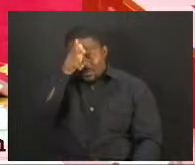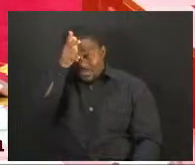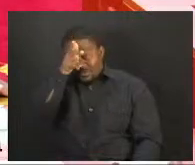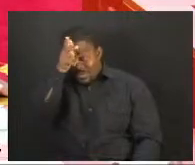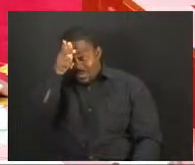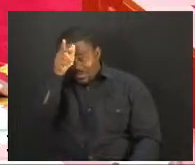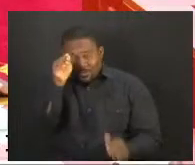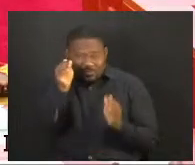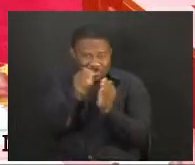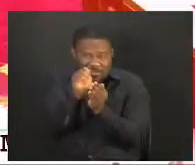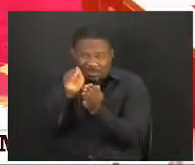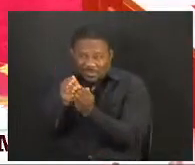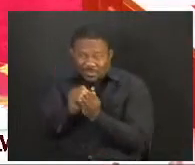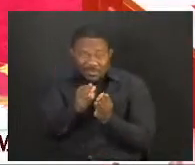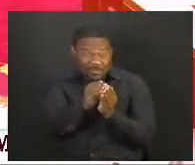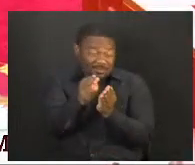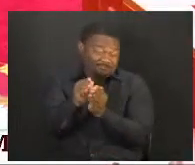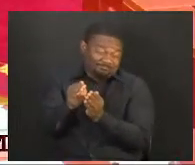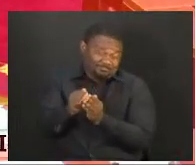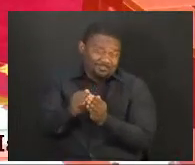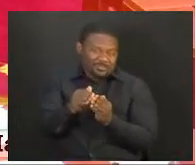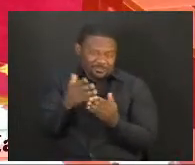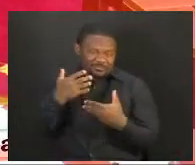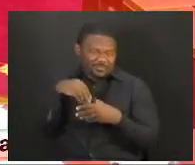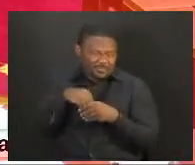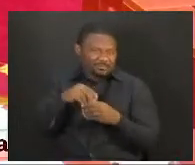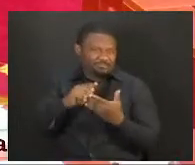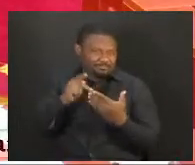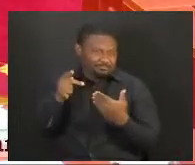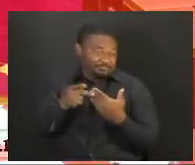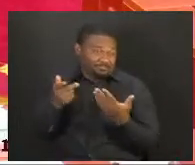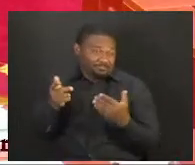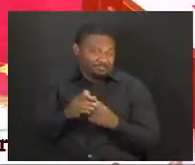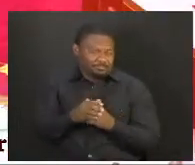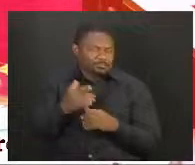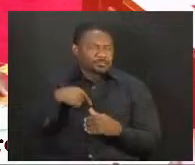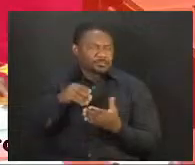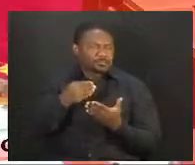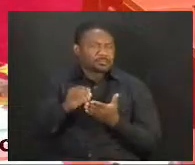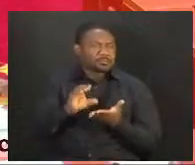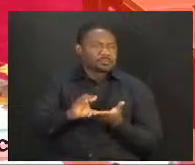program. Right, Honorable Speaker, we have also allocated